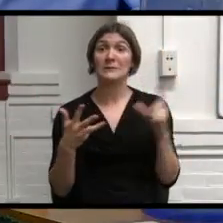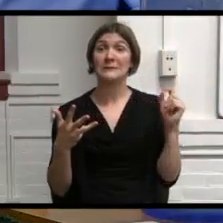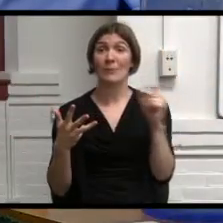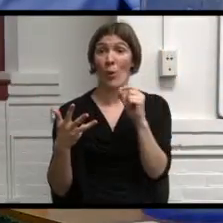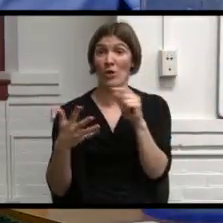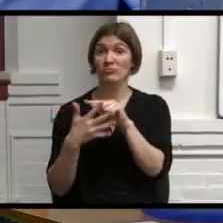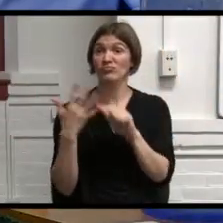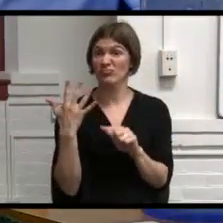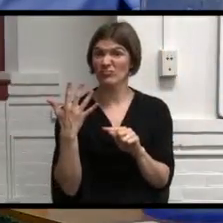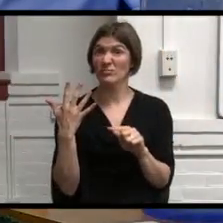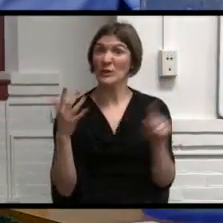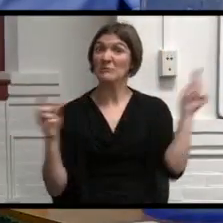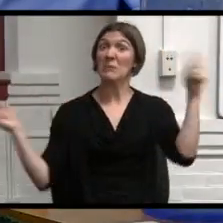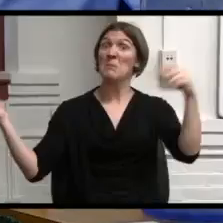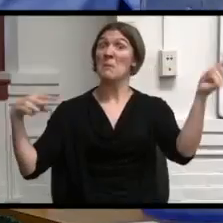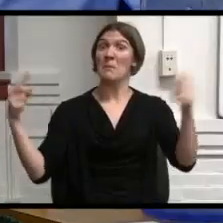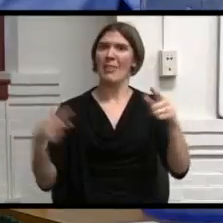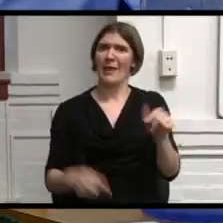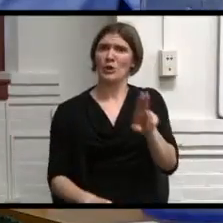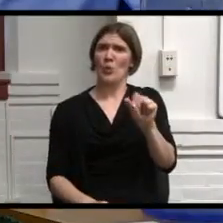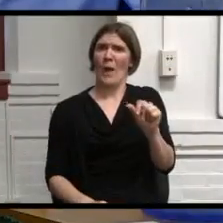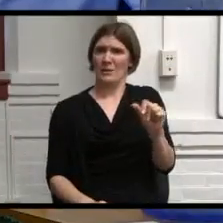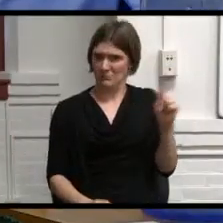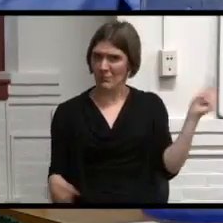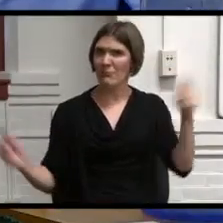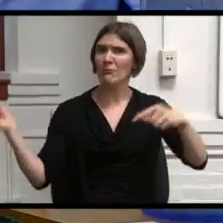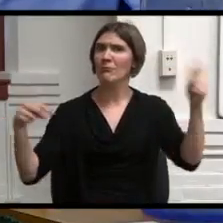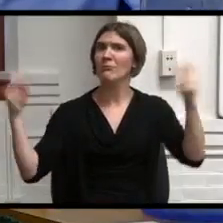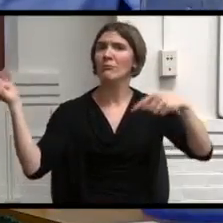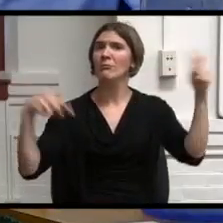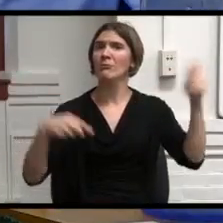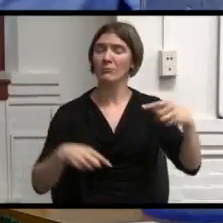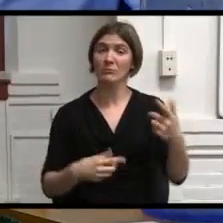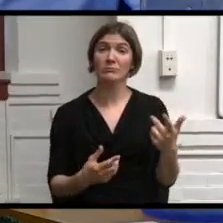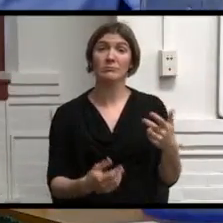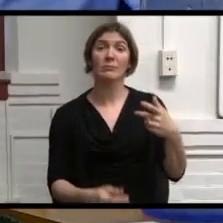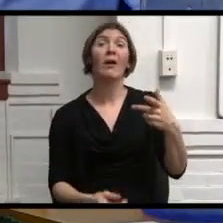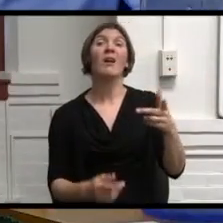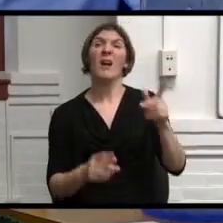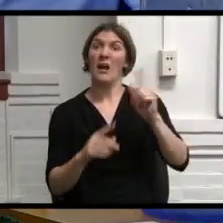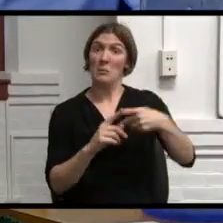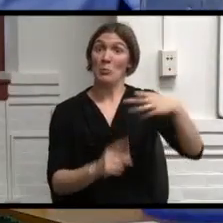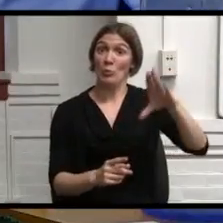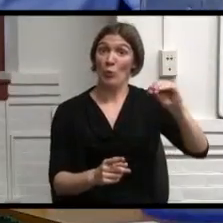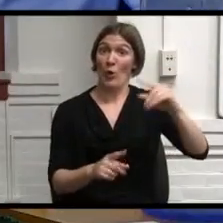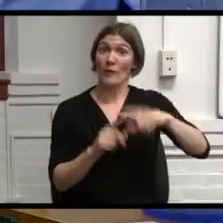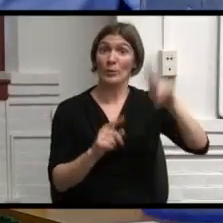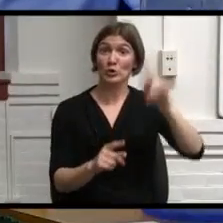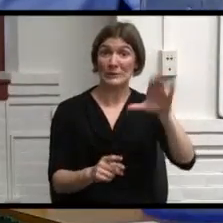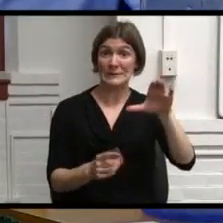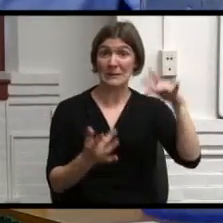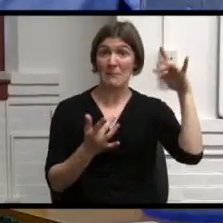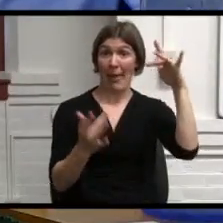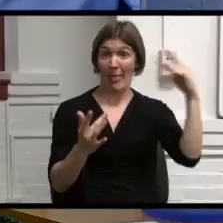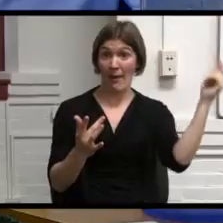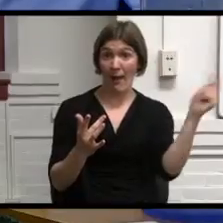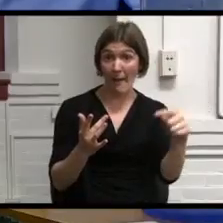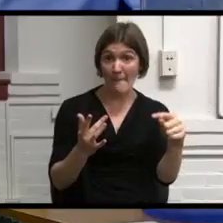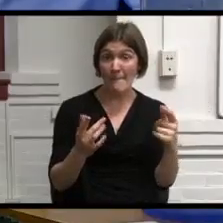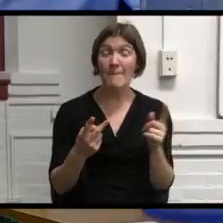Singapore, and from every corner of this country. Artists such as principals from the New York City